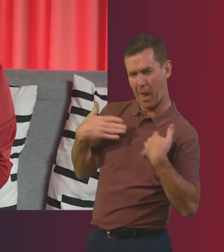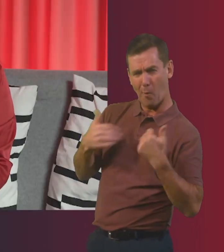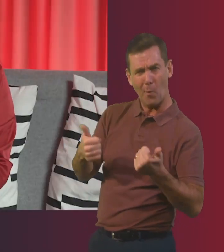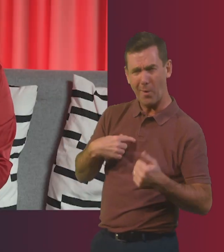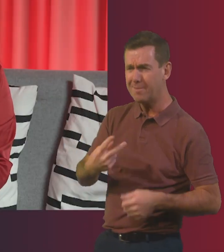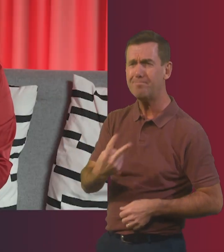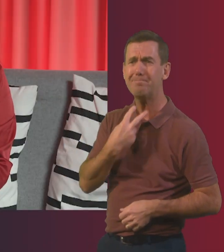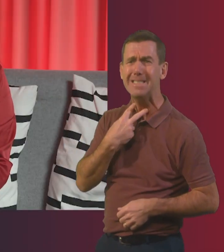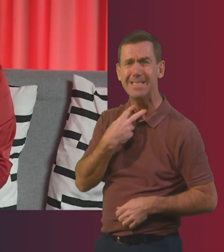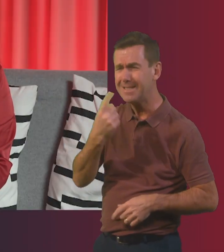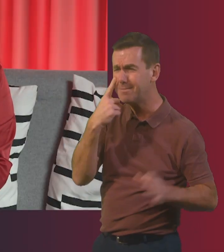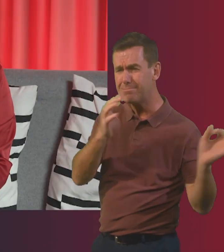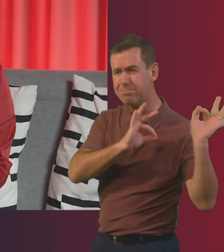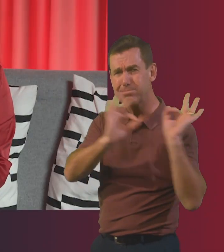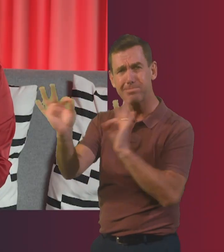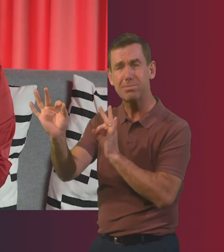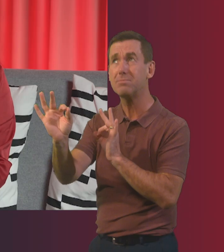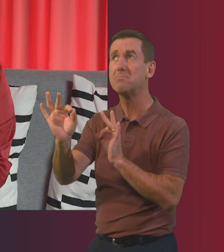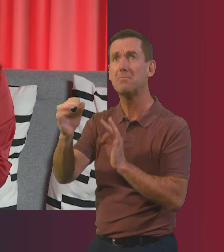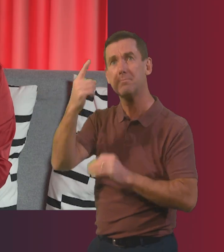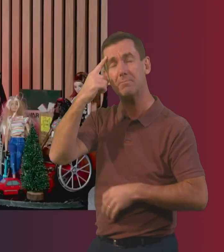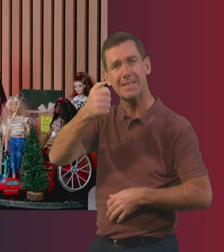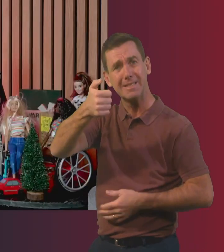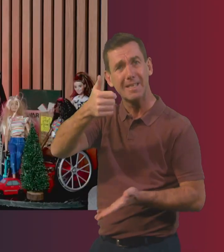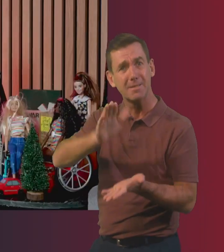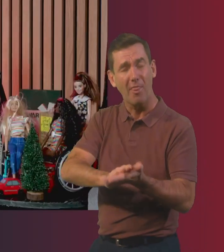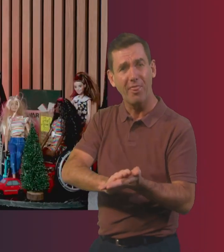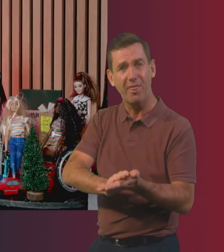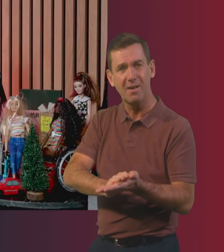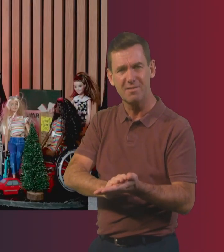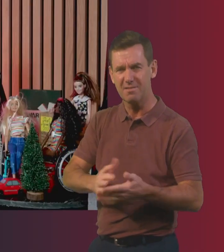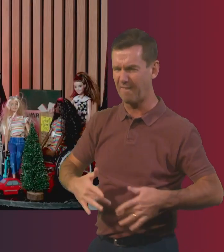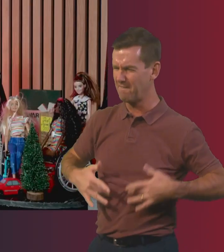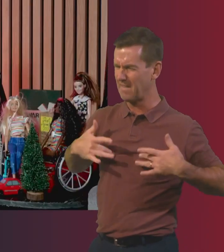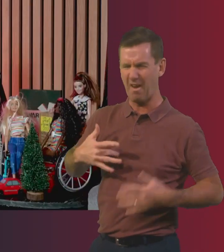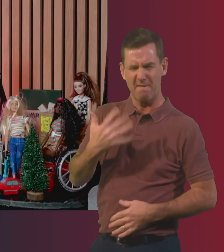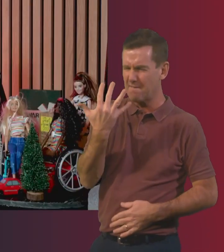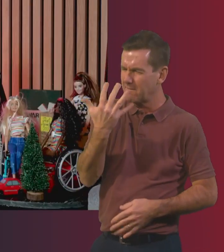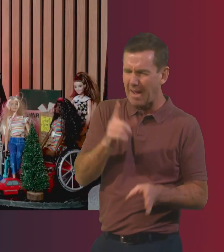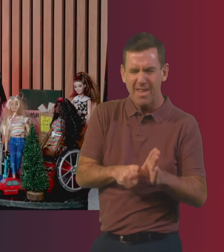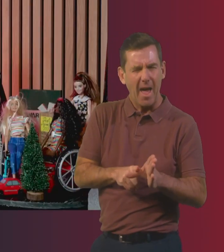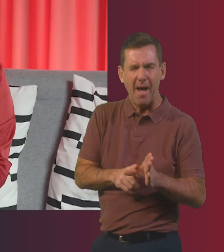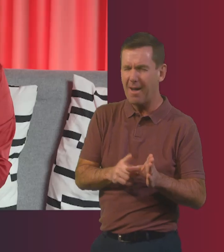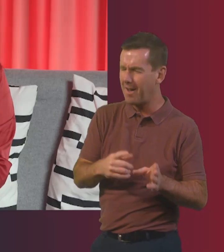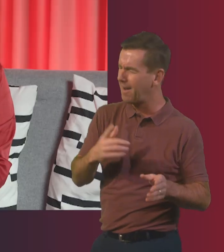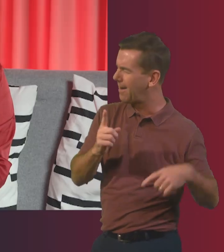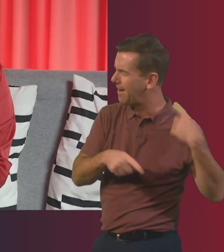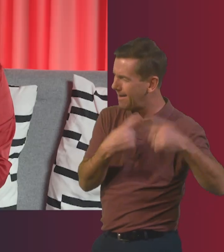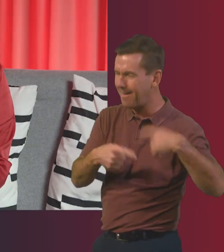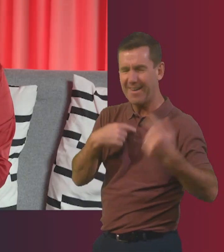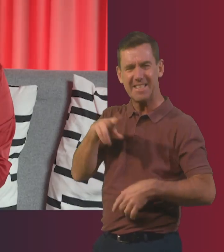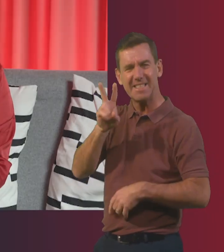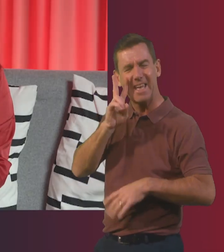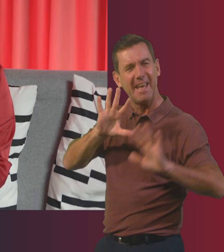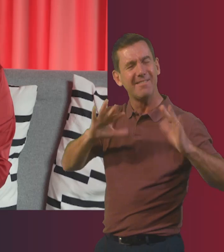know, I've missed you too. It's been almost like 6 months. Yeah, it's been 5 years. It's been a lifetime. Ages, hasn't it? Yeah.